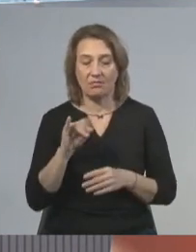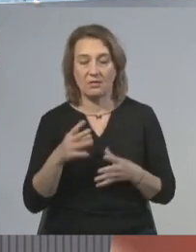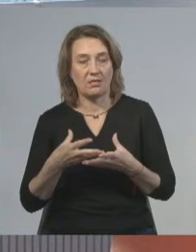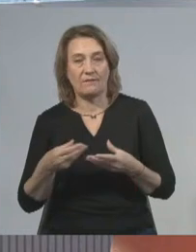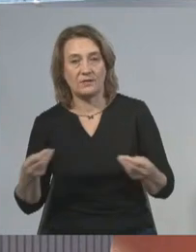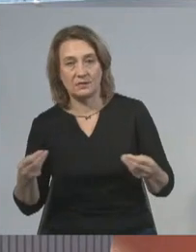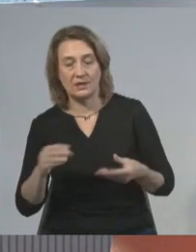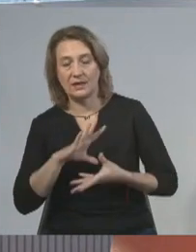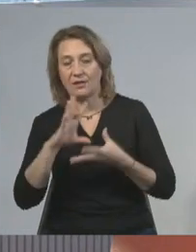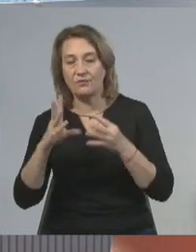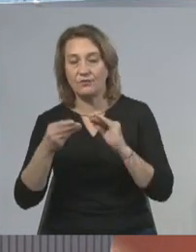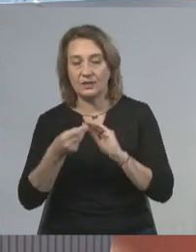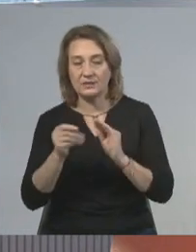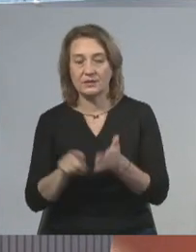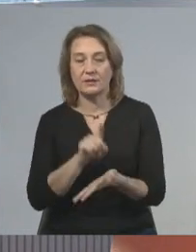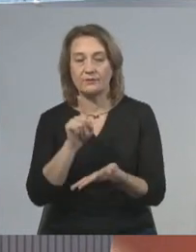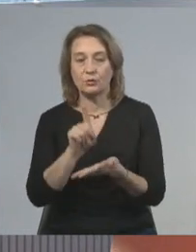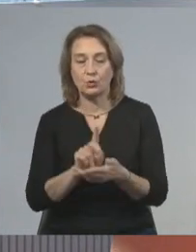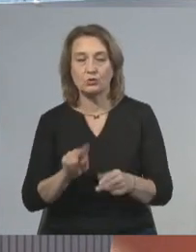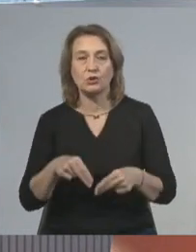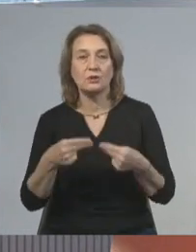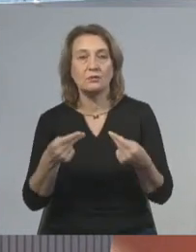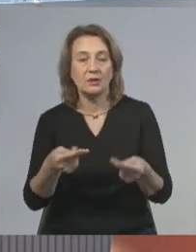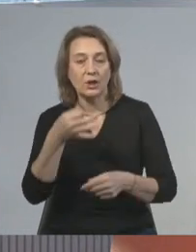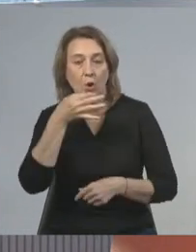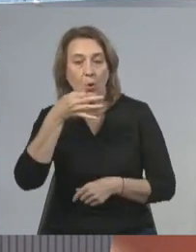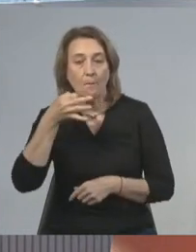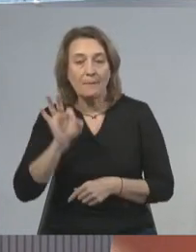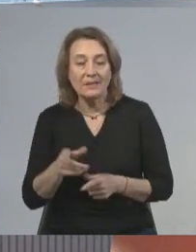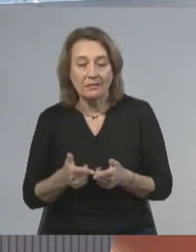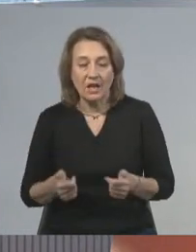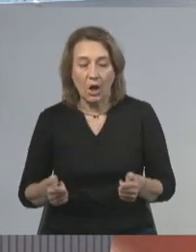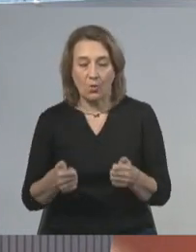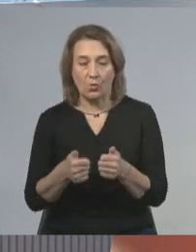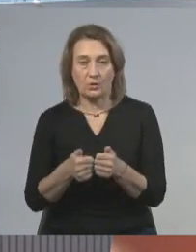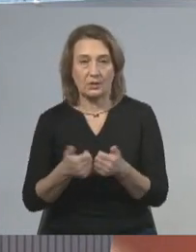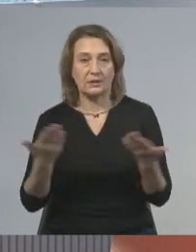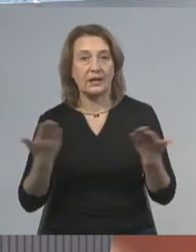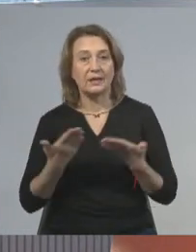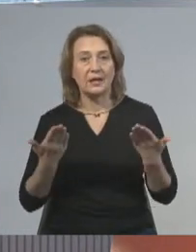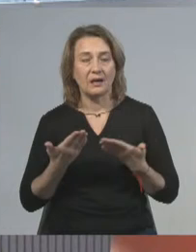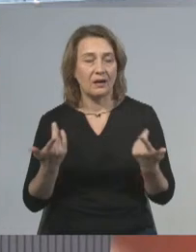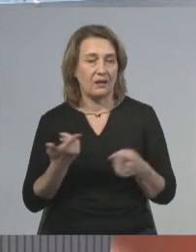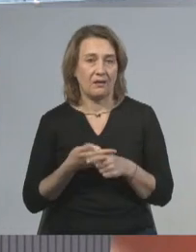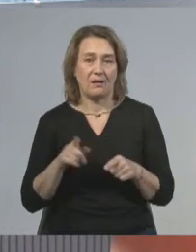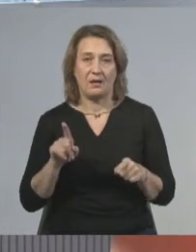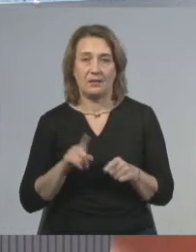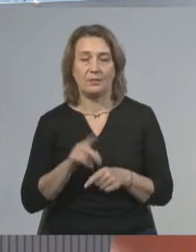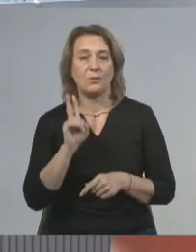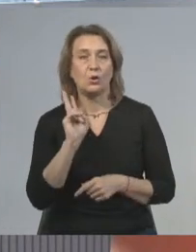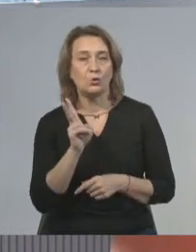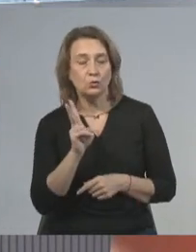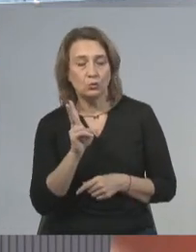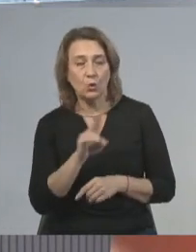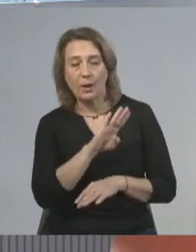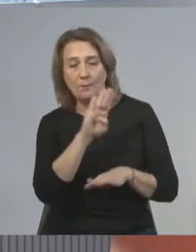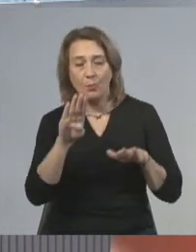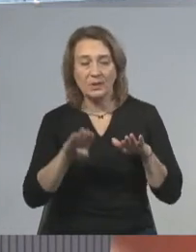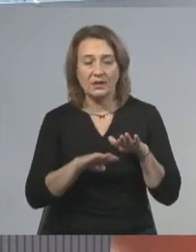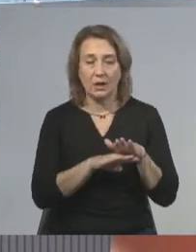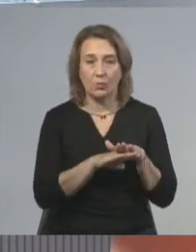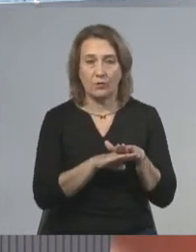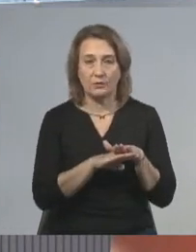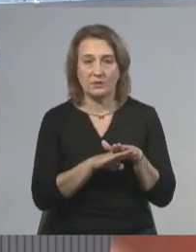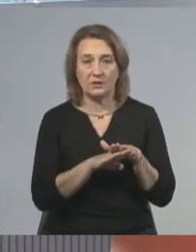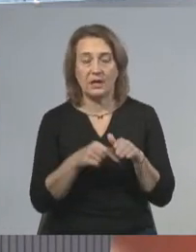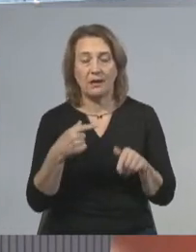or not in the spring we are expecting for conclusions of the competent body in the context of what vertical it is